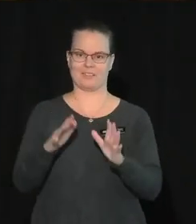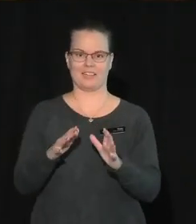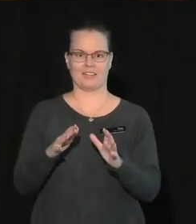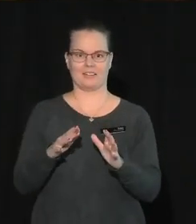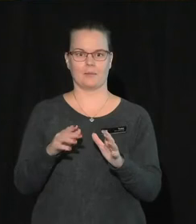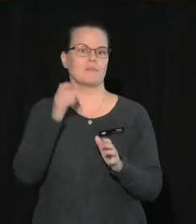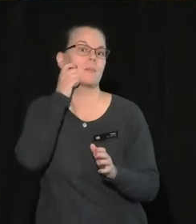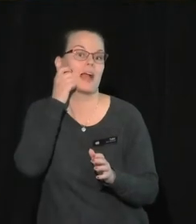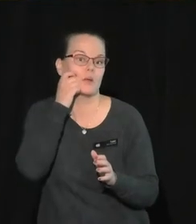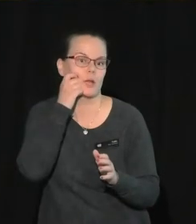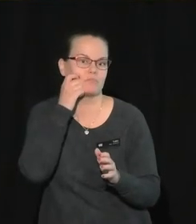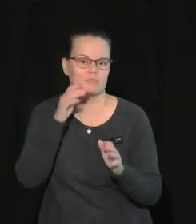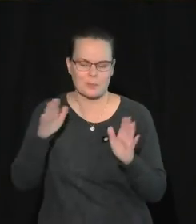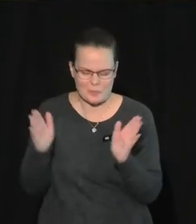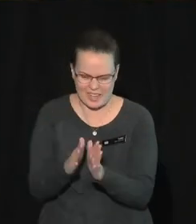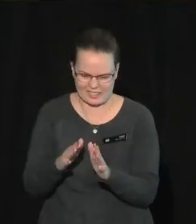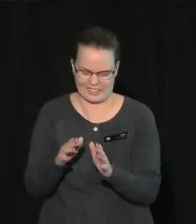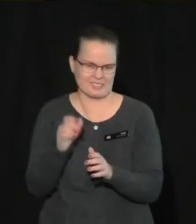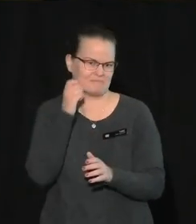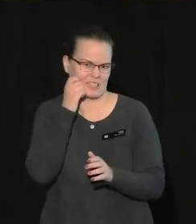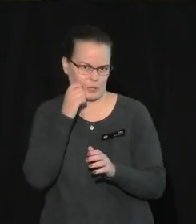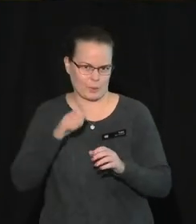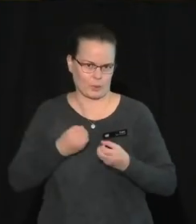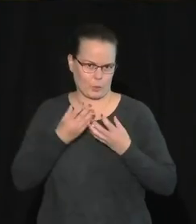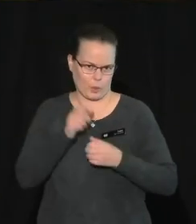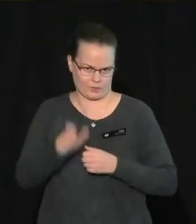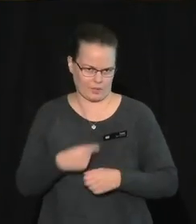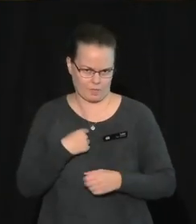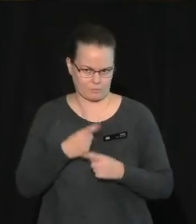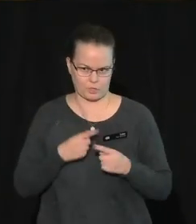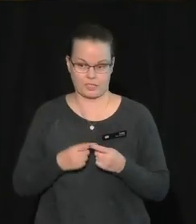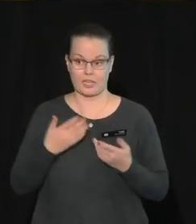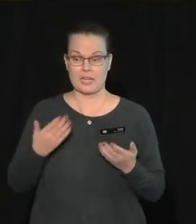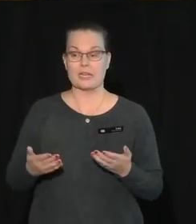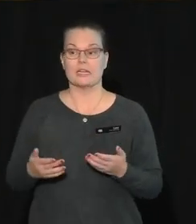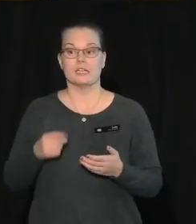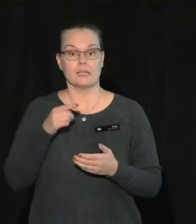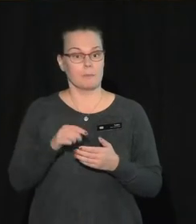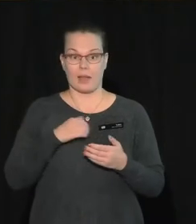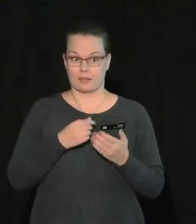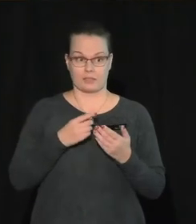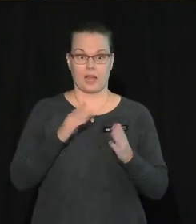miniature telephones, nobody could, the directive